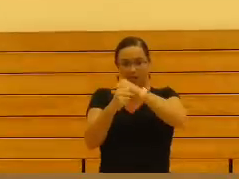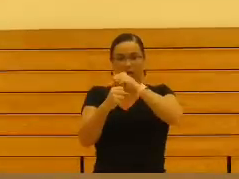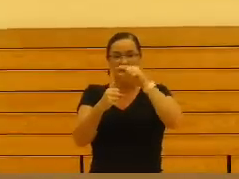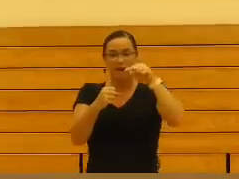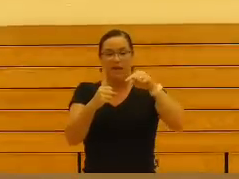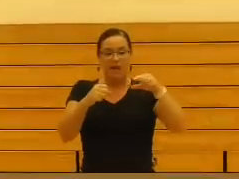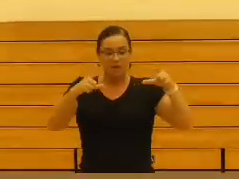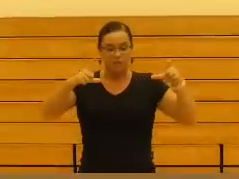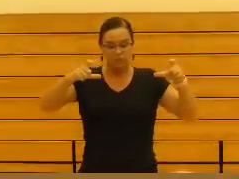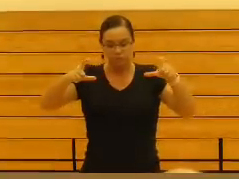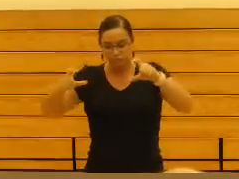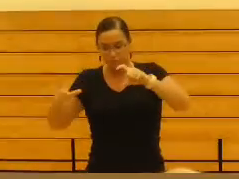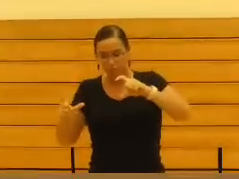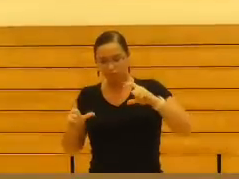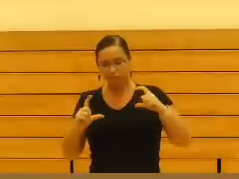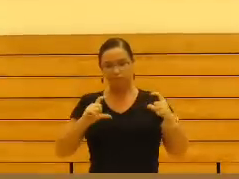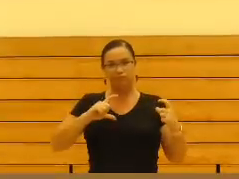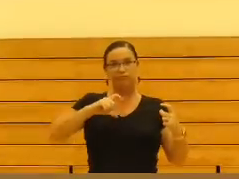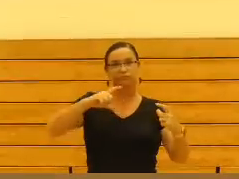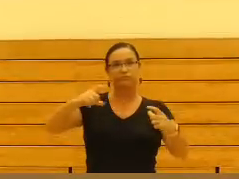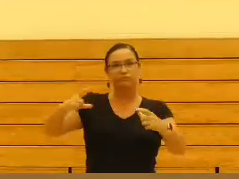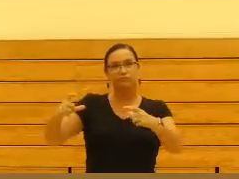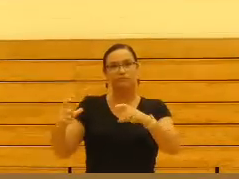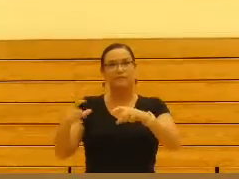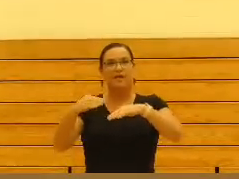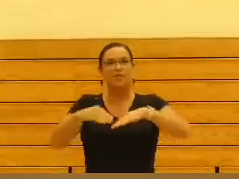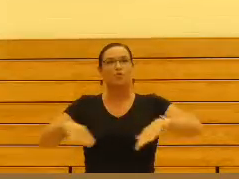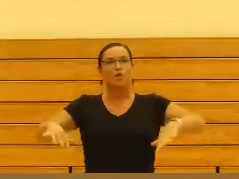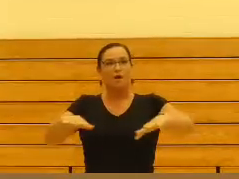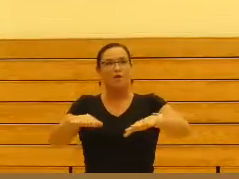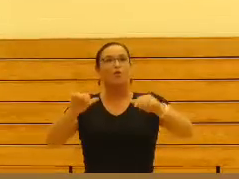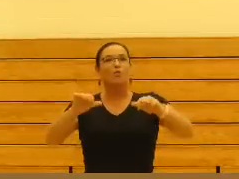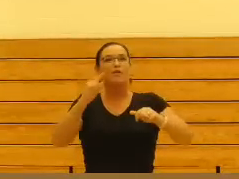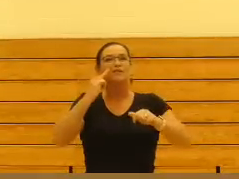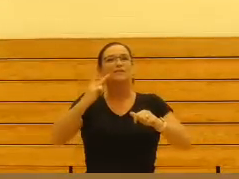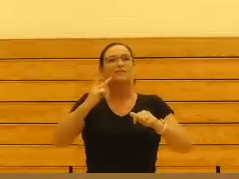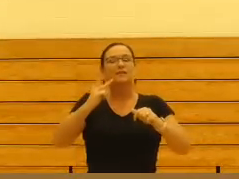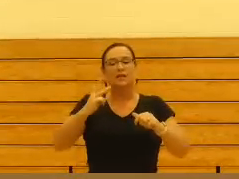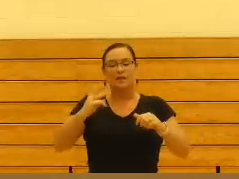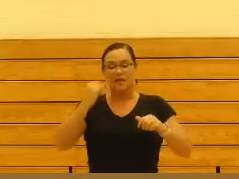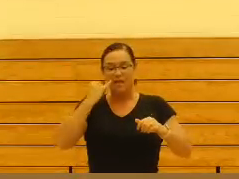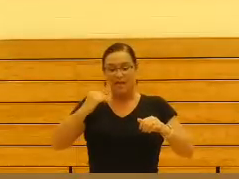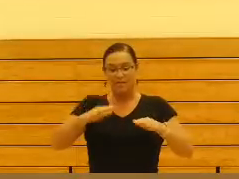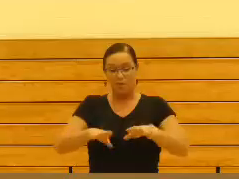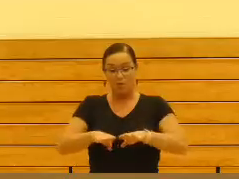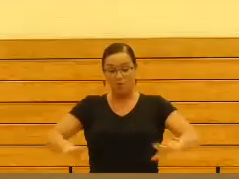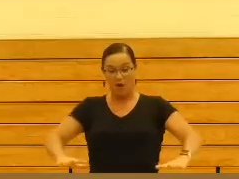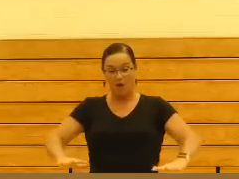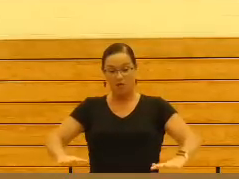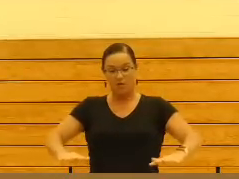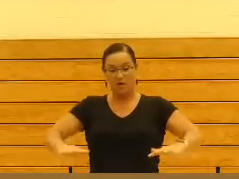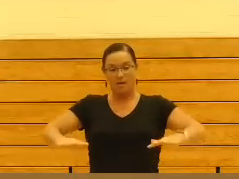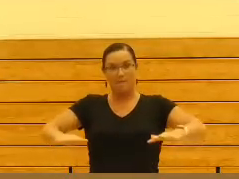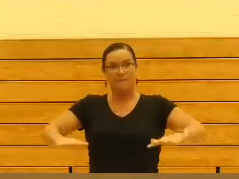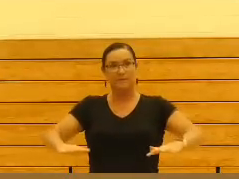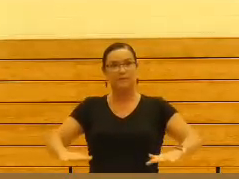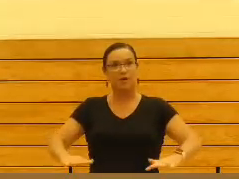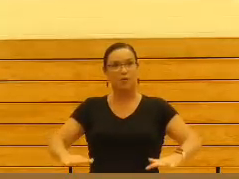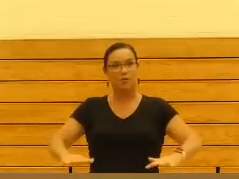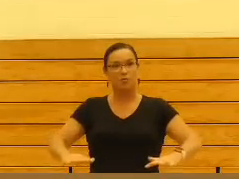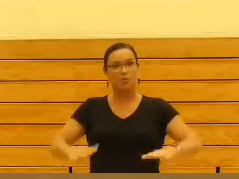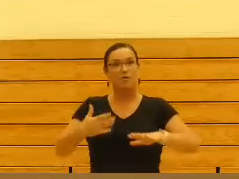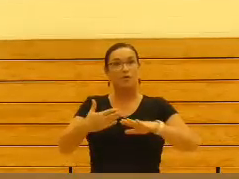And we can, between subsequent passes, look at the change in elevation. And the pass